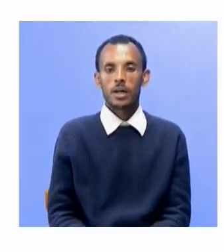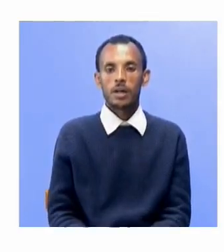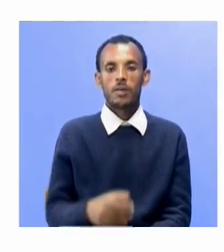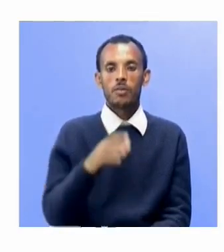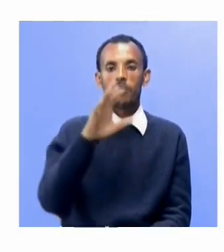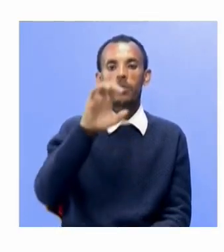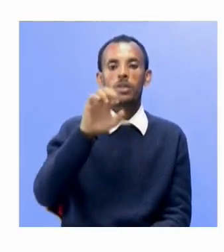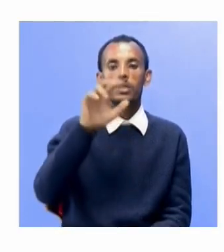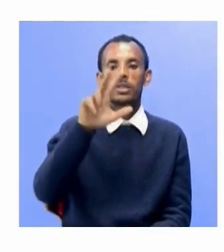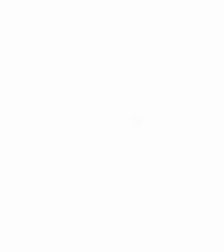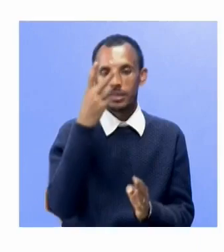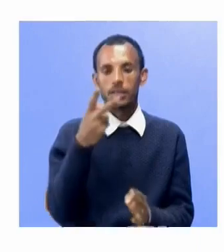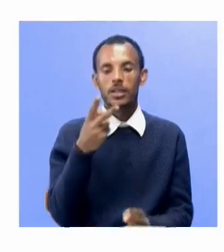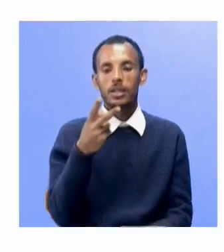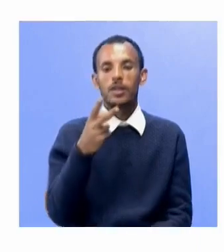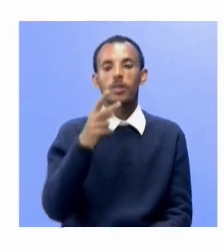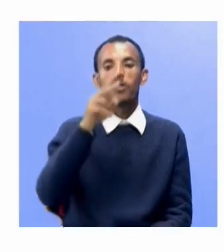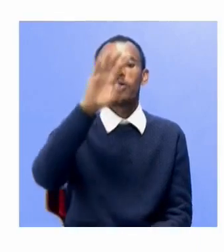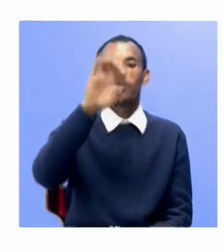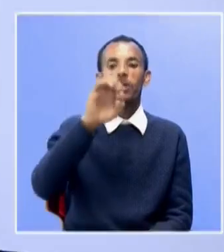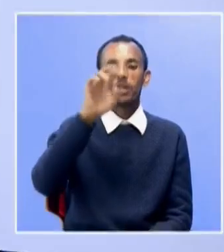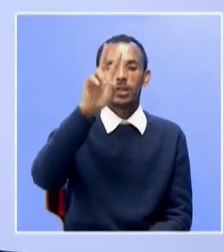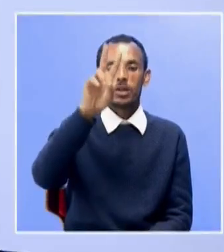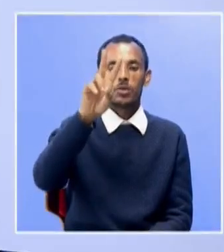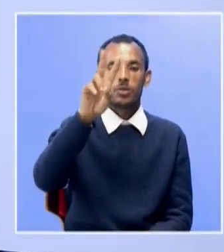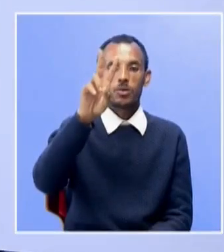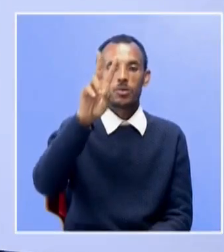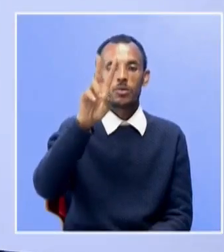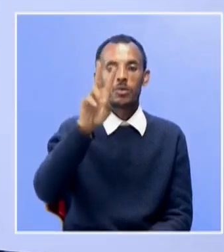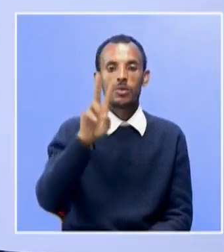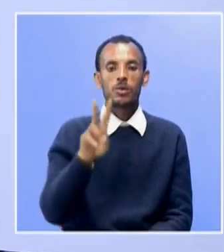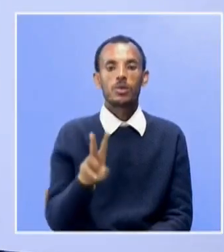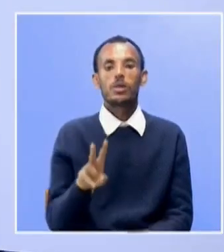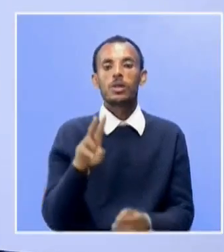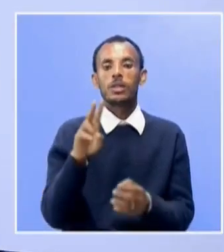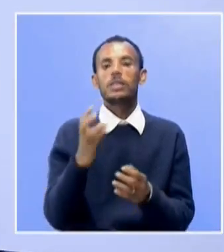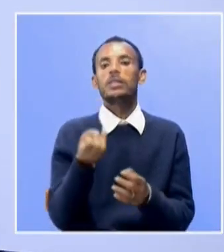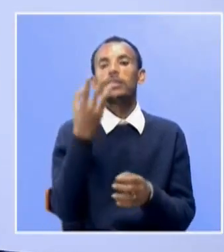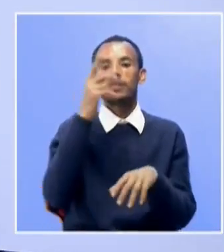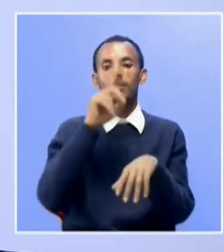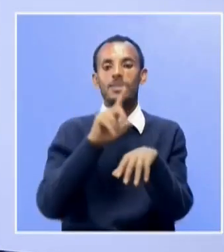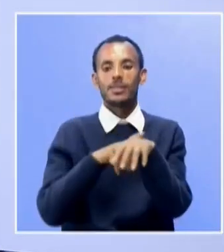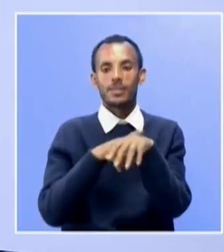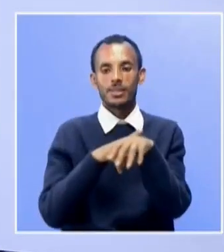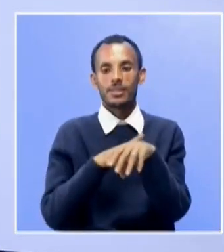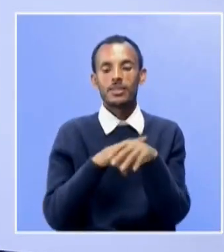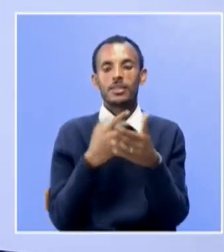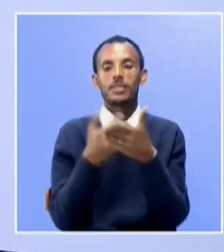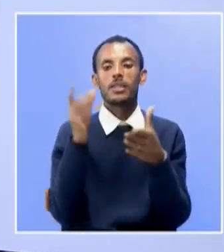here. So we have 3. 42, the occurrence of 42 in this data set.